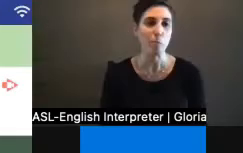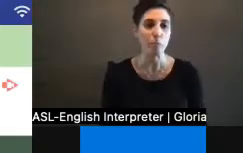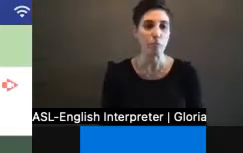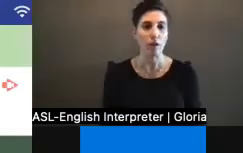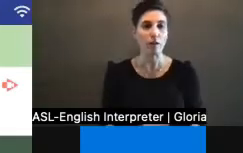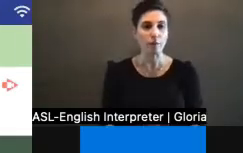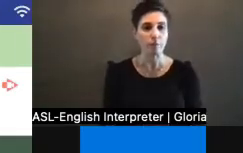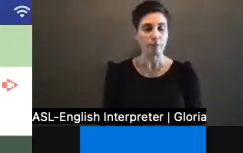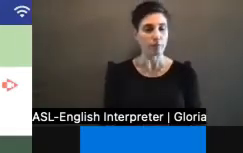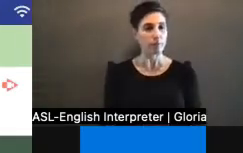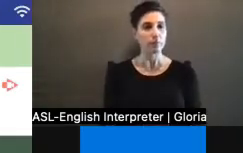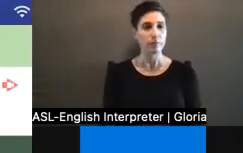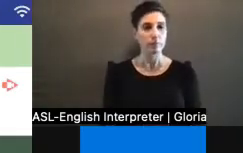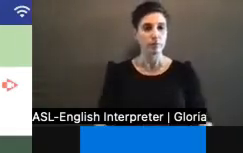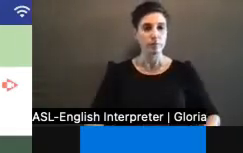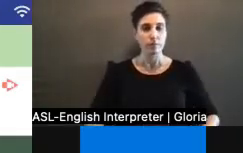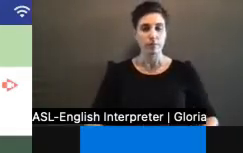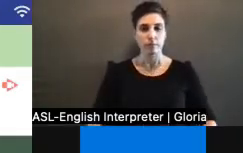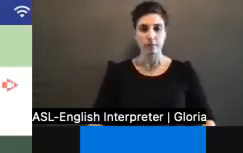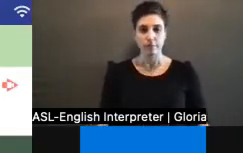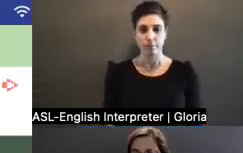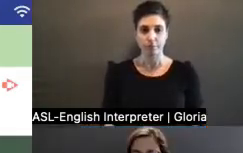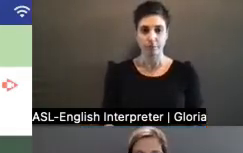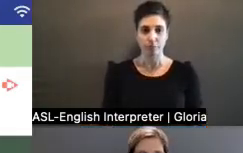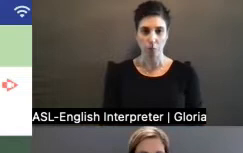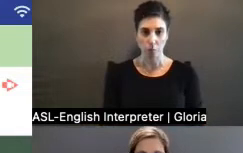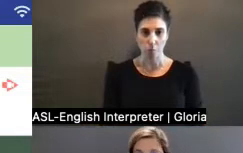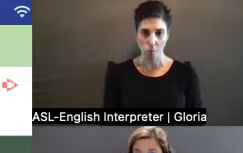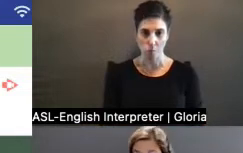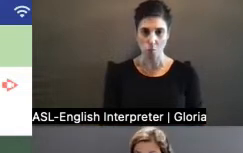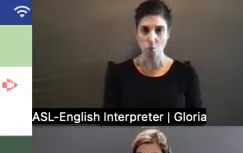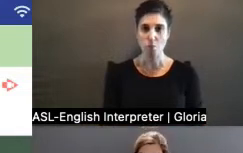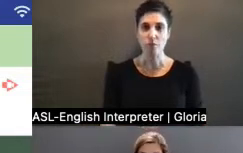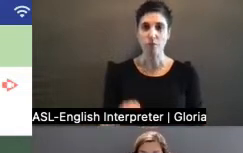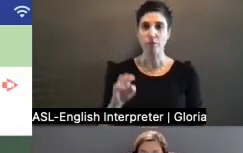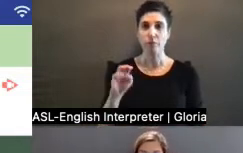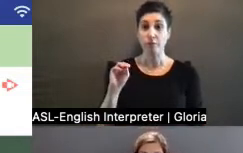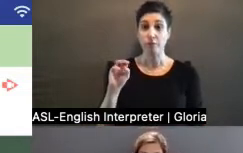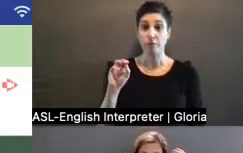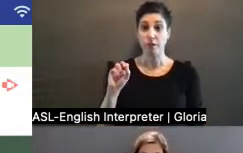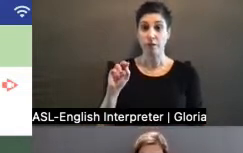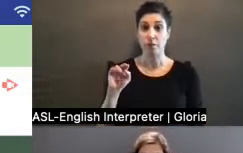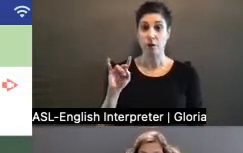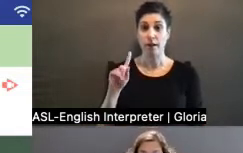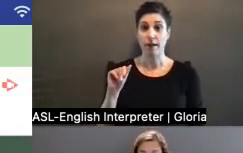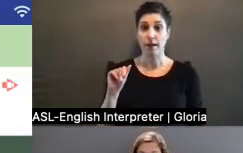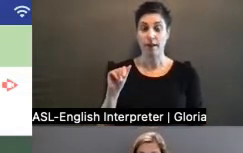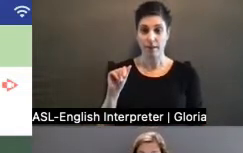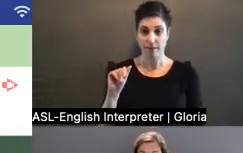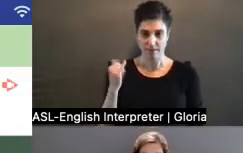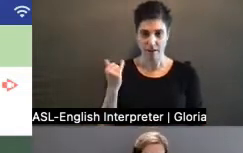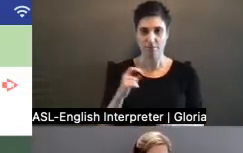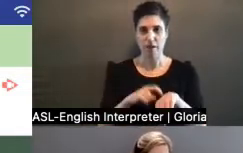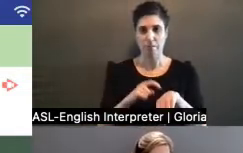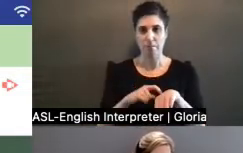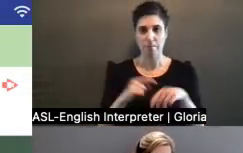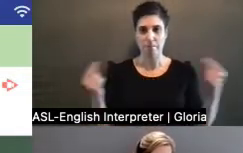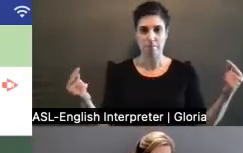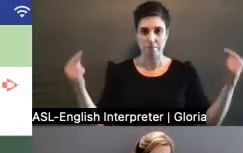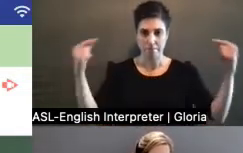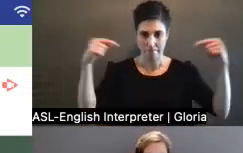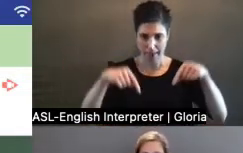session. Okay, it's almost time to come back and do a bit of a tech Q&A. Ooh, that was loud.